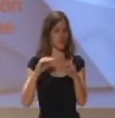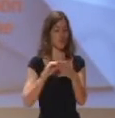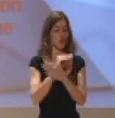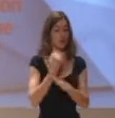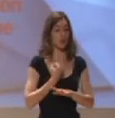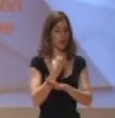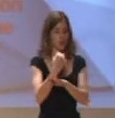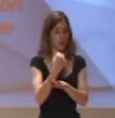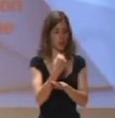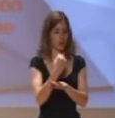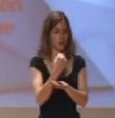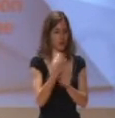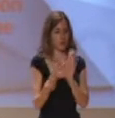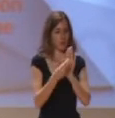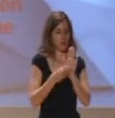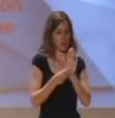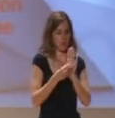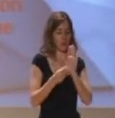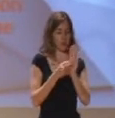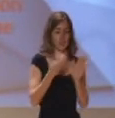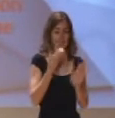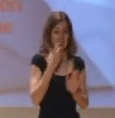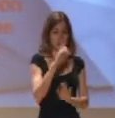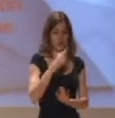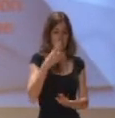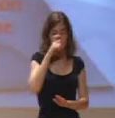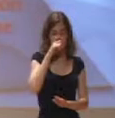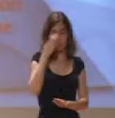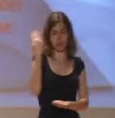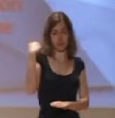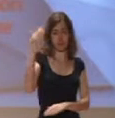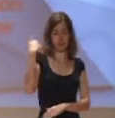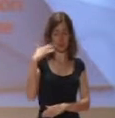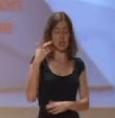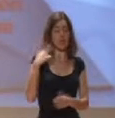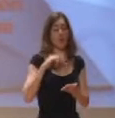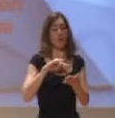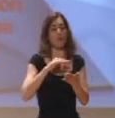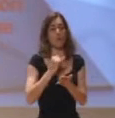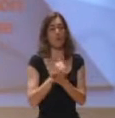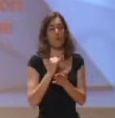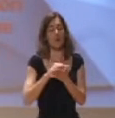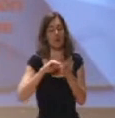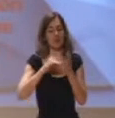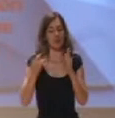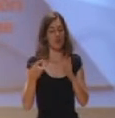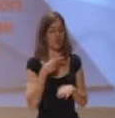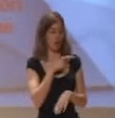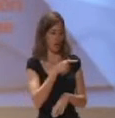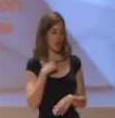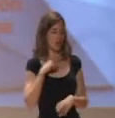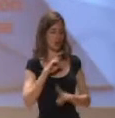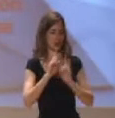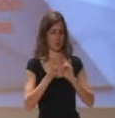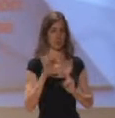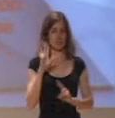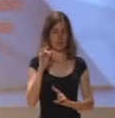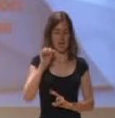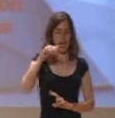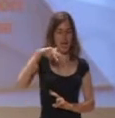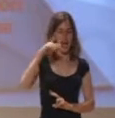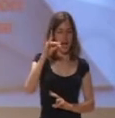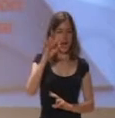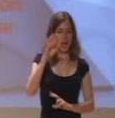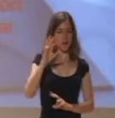in advancing in that direction, in progressing in that direction. As far as technologies, yes, we have